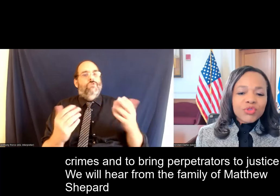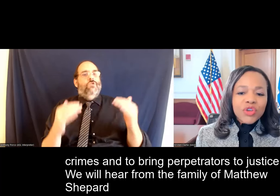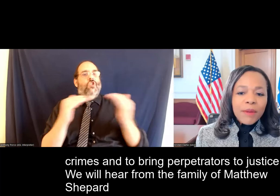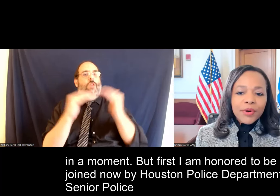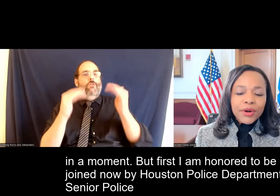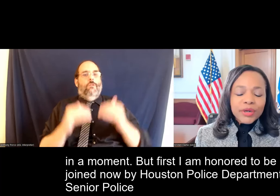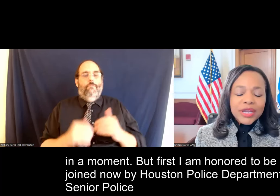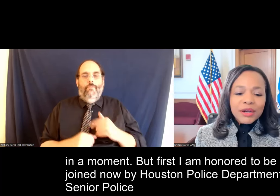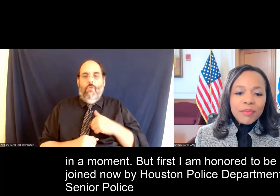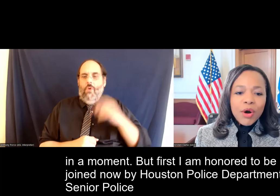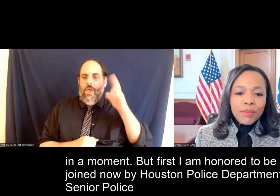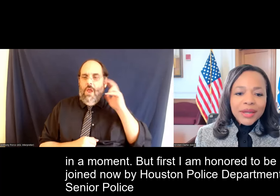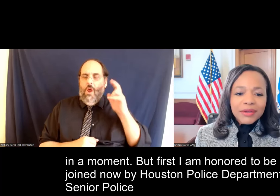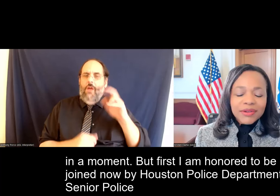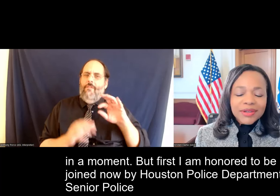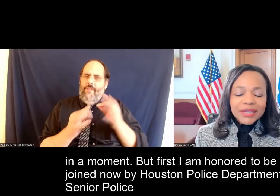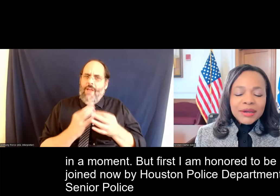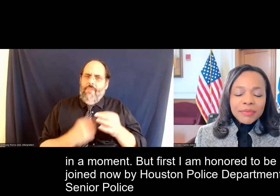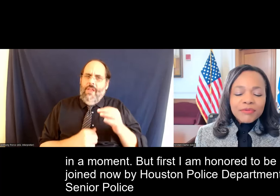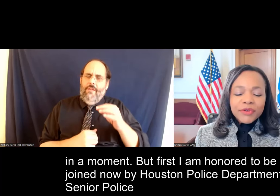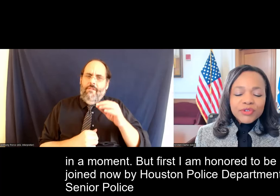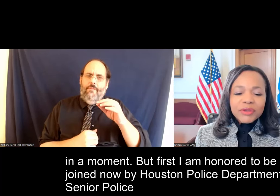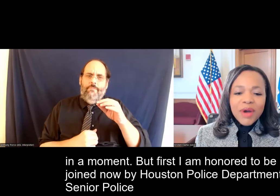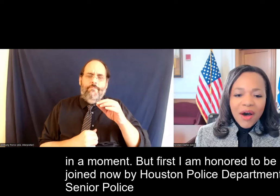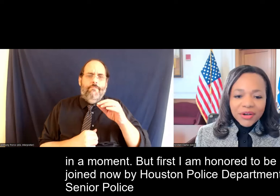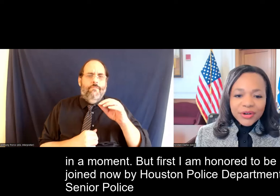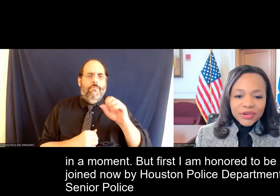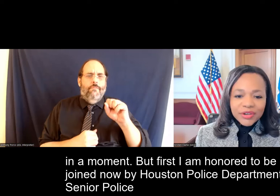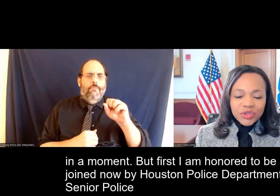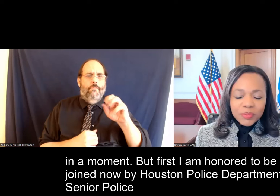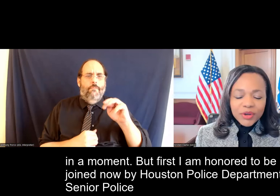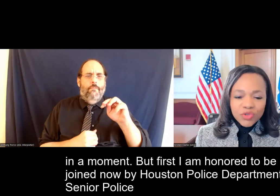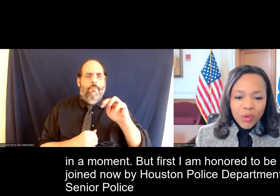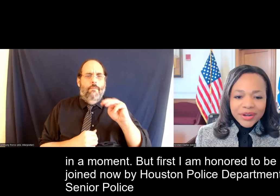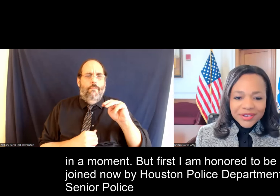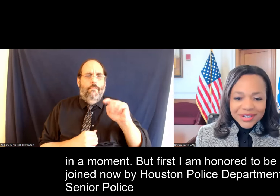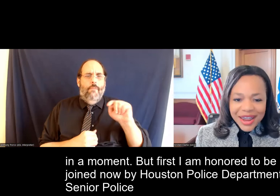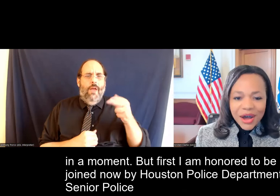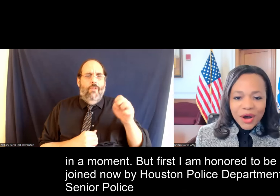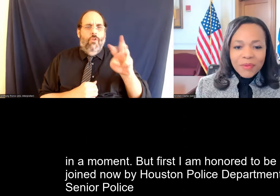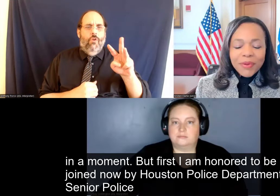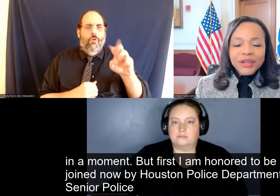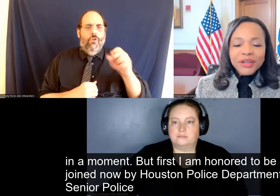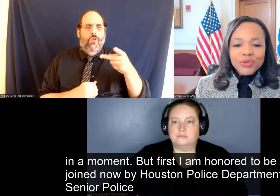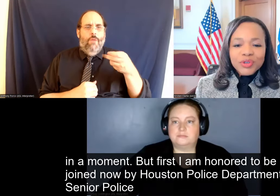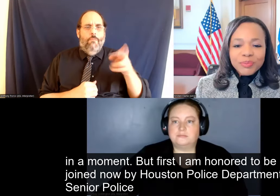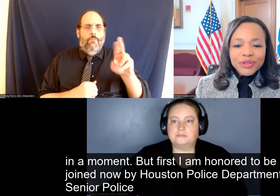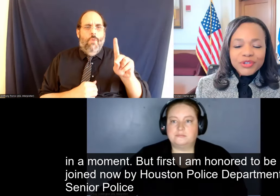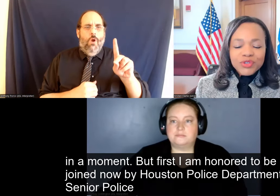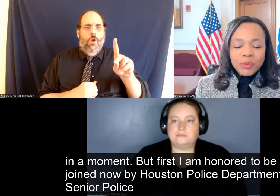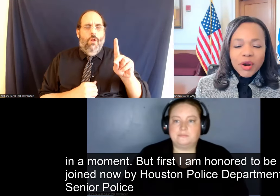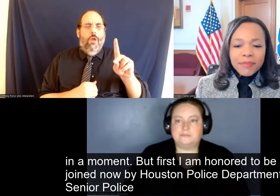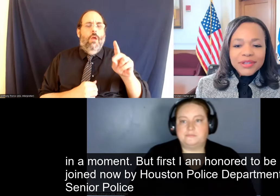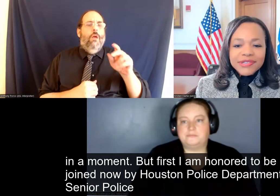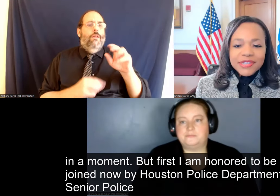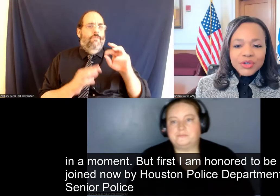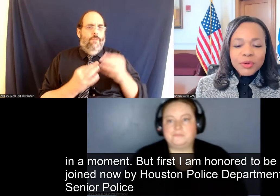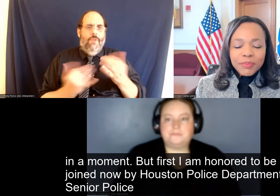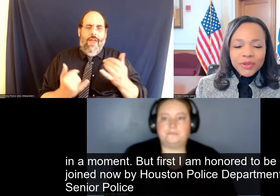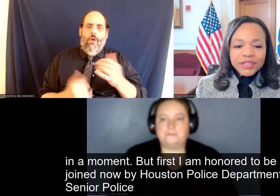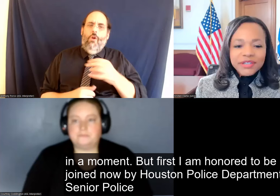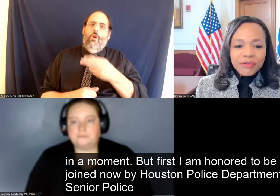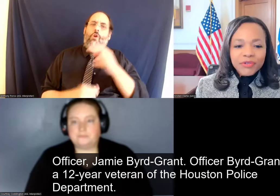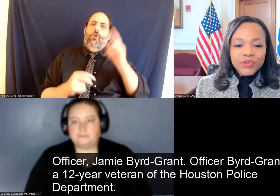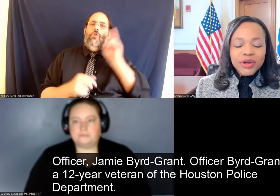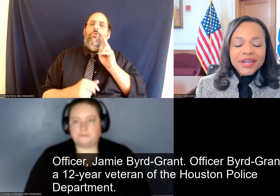of Matthew Shepard in a moment, but first I'm honored to be joined now by Houston Police Department